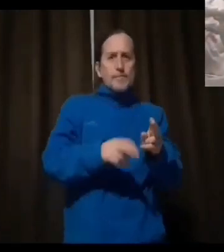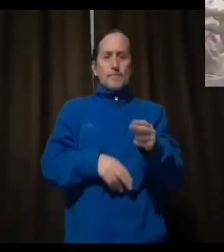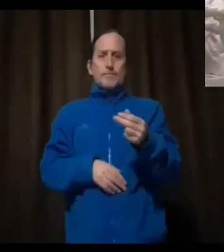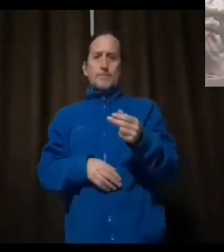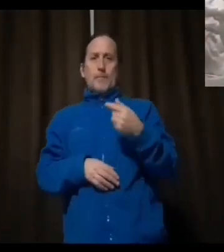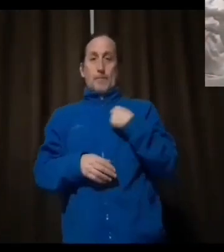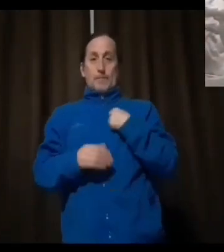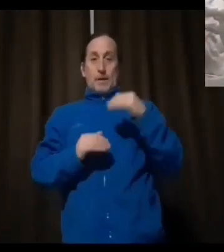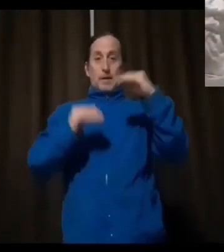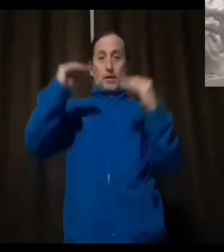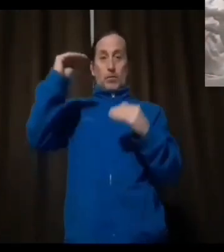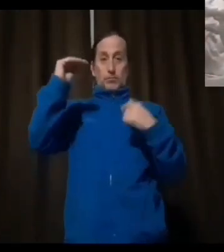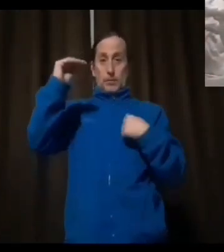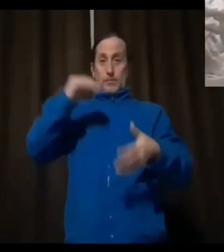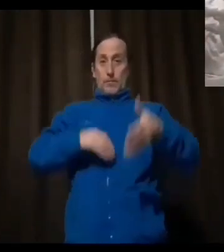if you look at this one here,